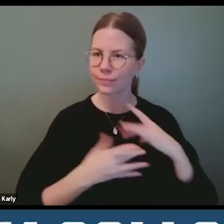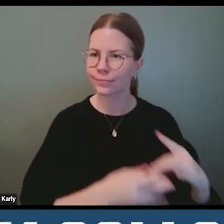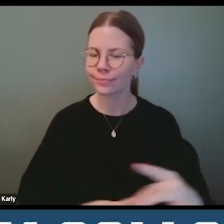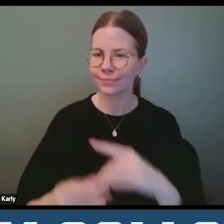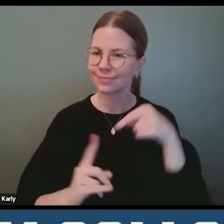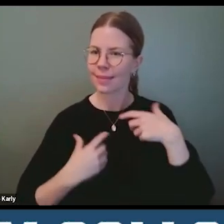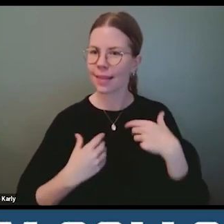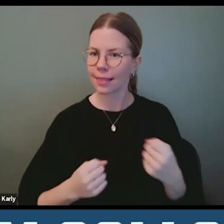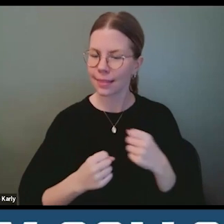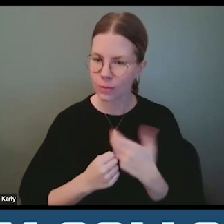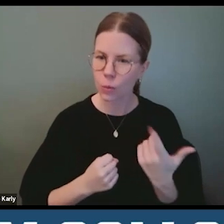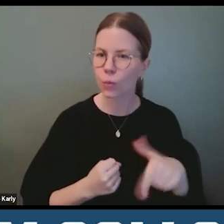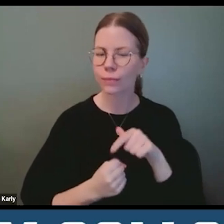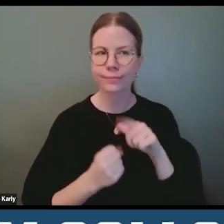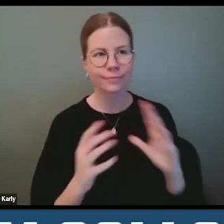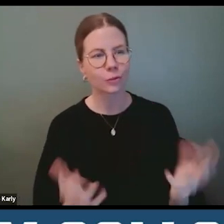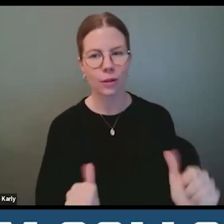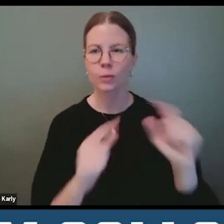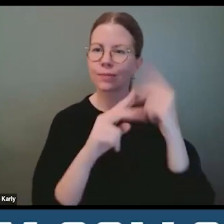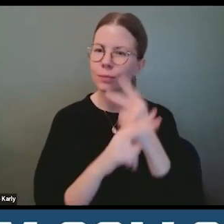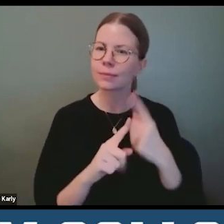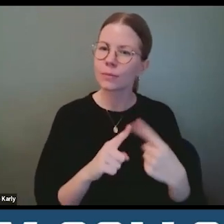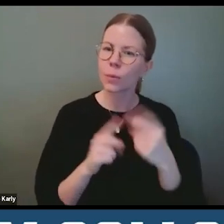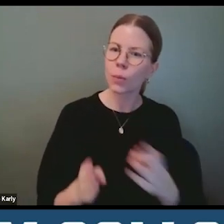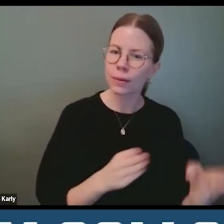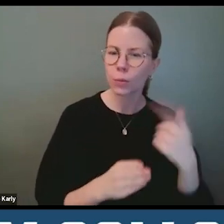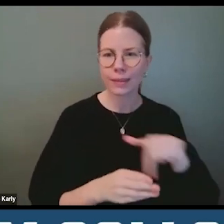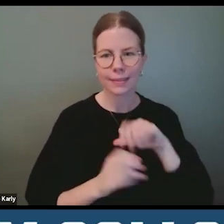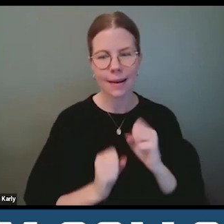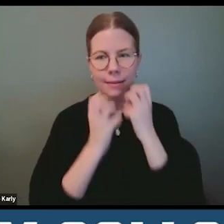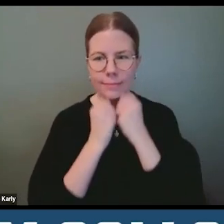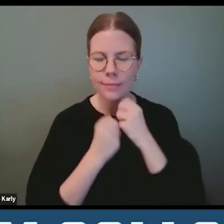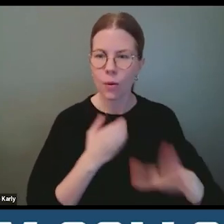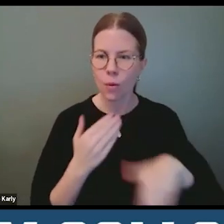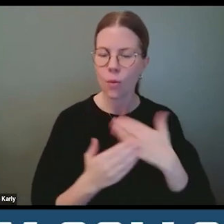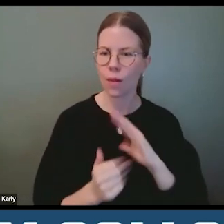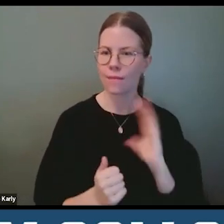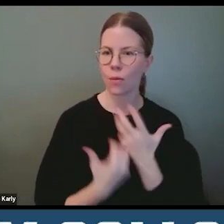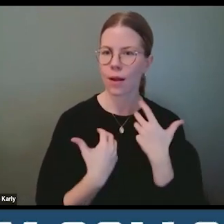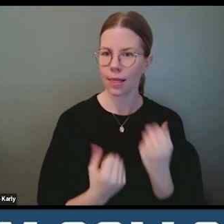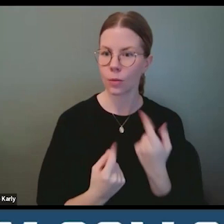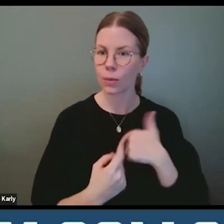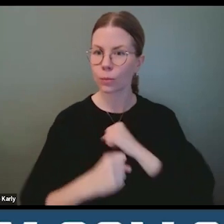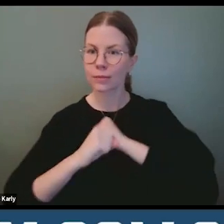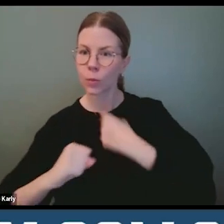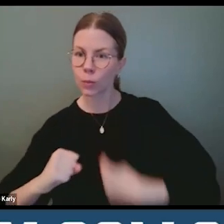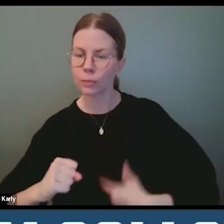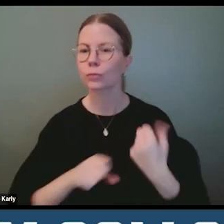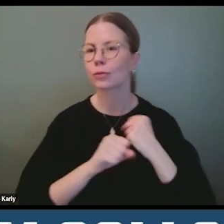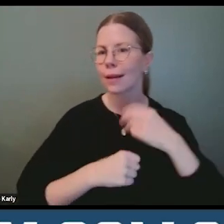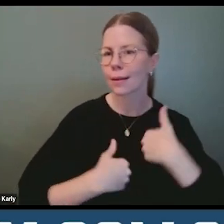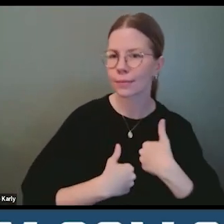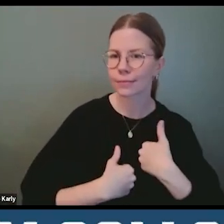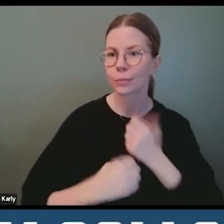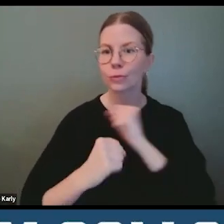our collective health together, where protecting one protects all. And while this idea of One Health is sort of